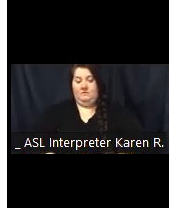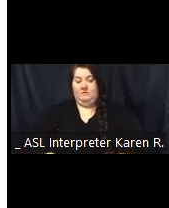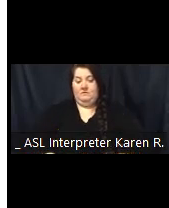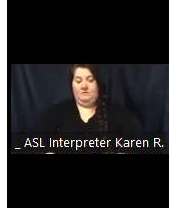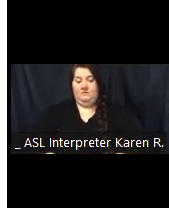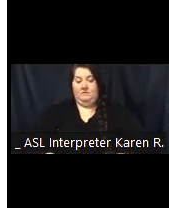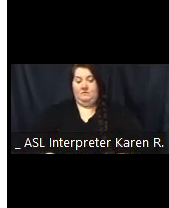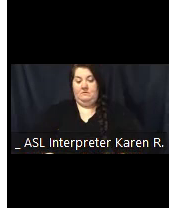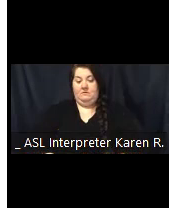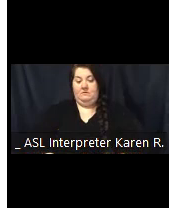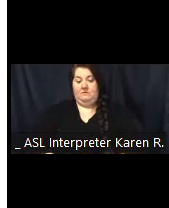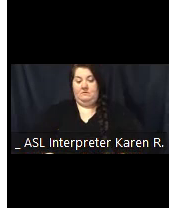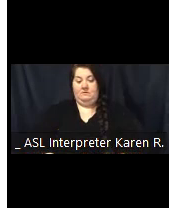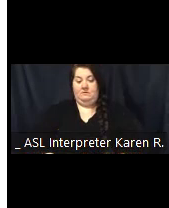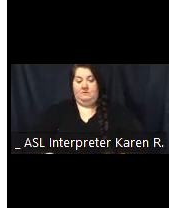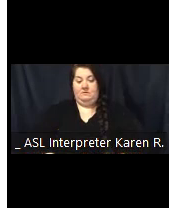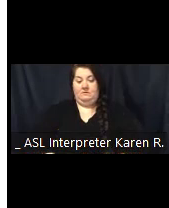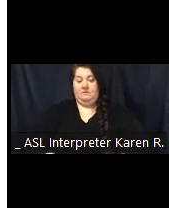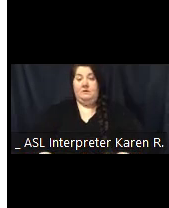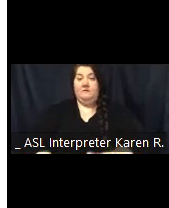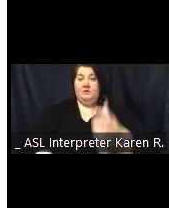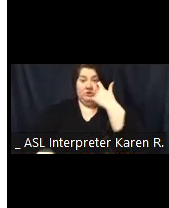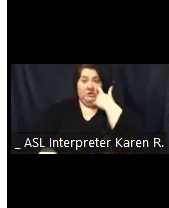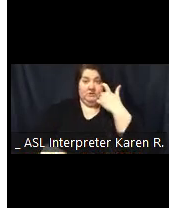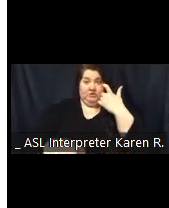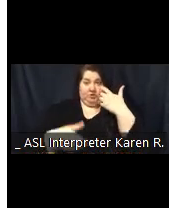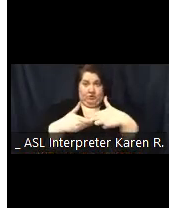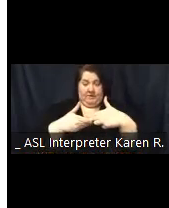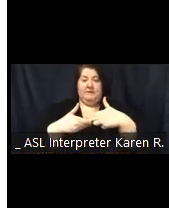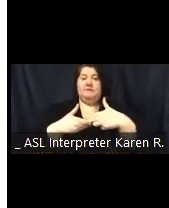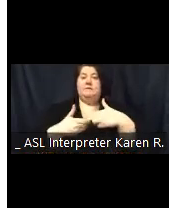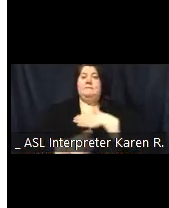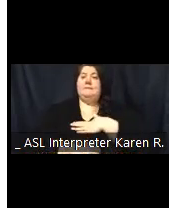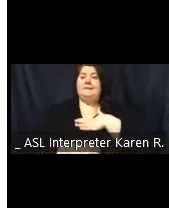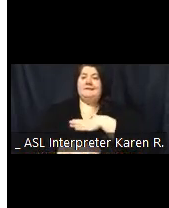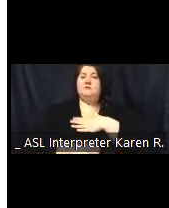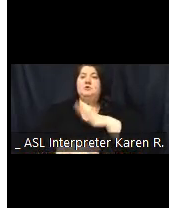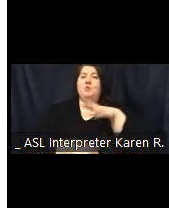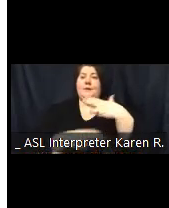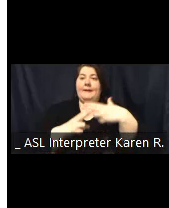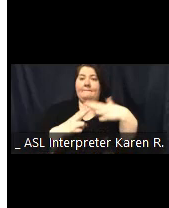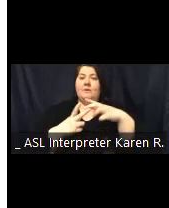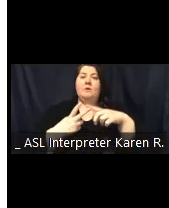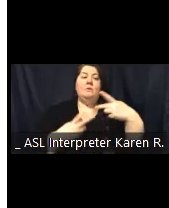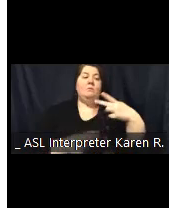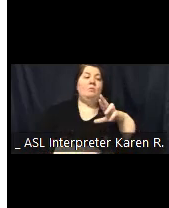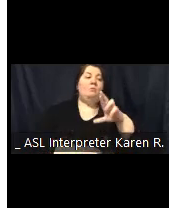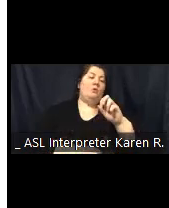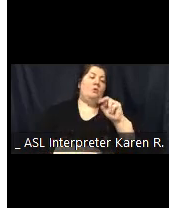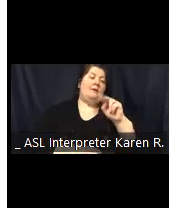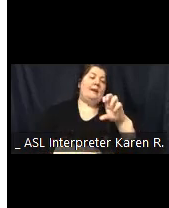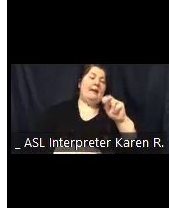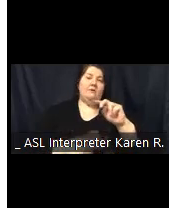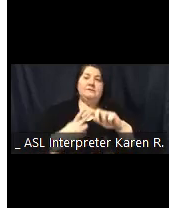And for those of you who are just joining us, Liz put it in the chat. Please write your name, pronouns, agency you come